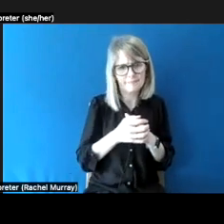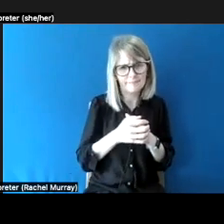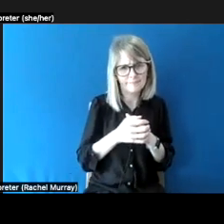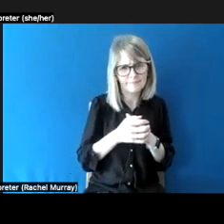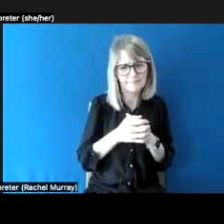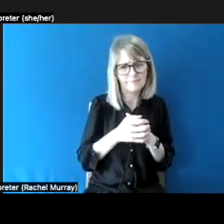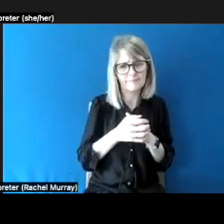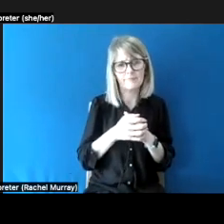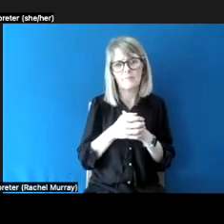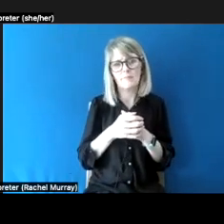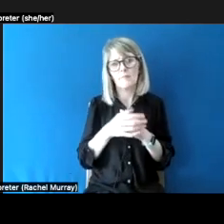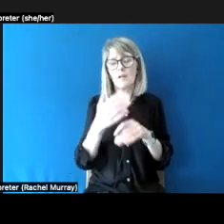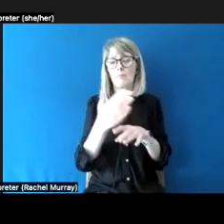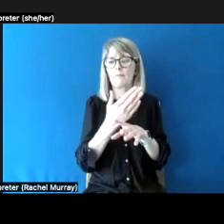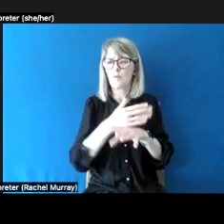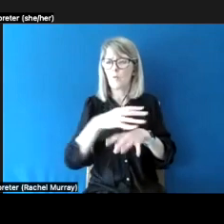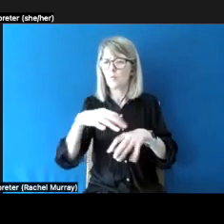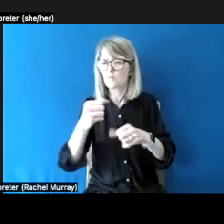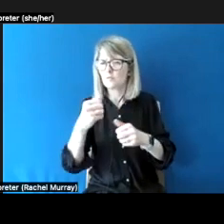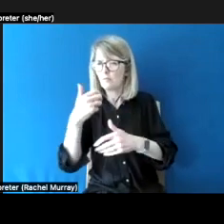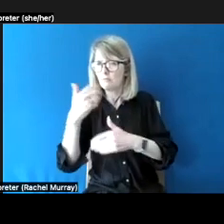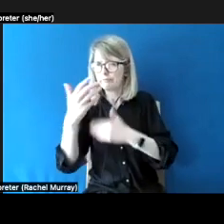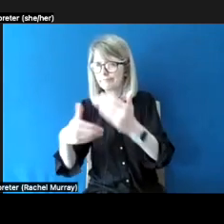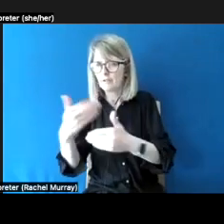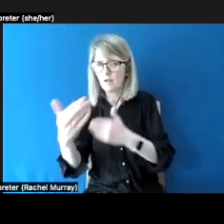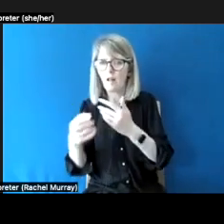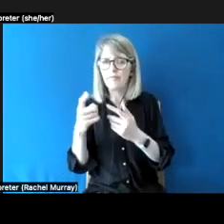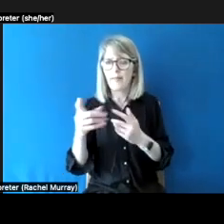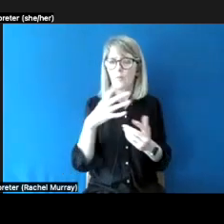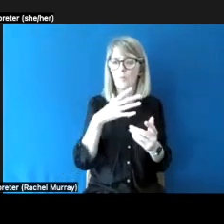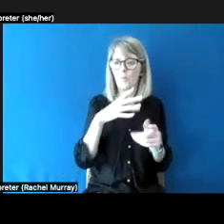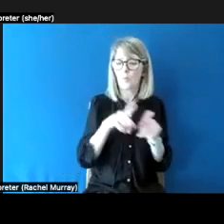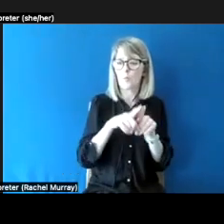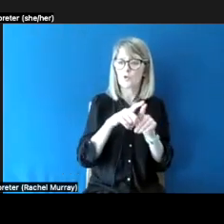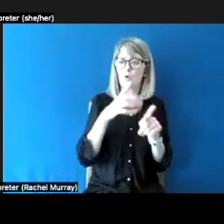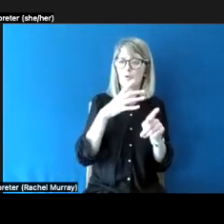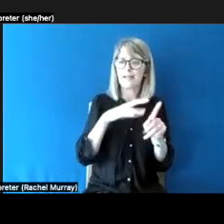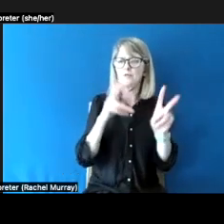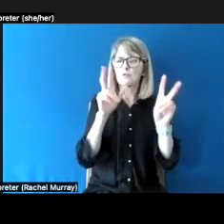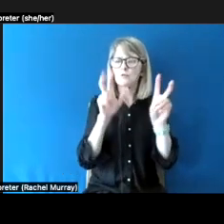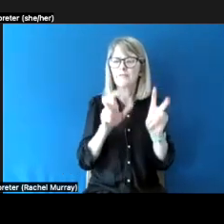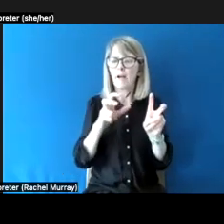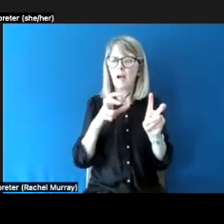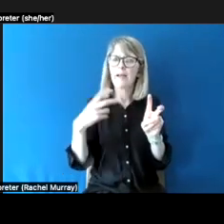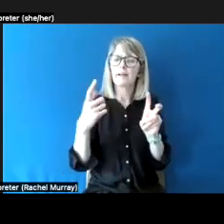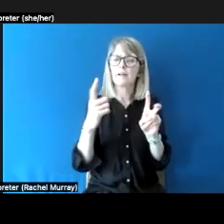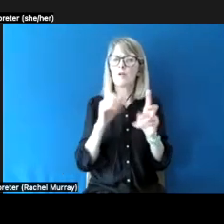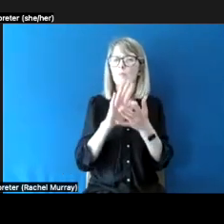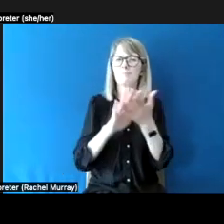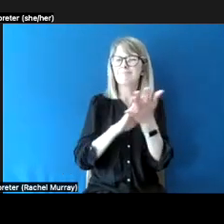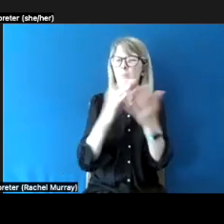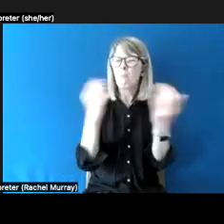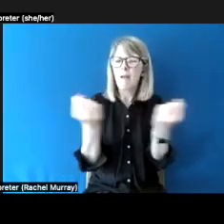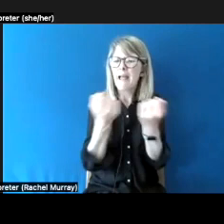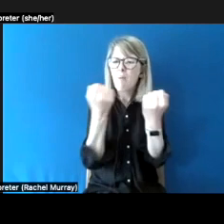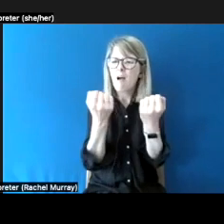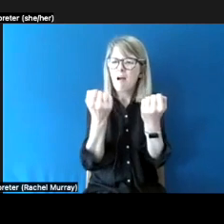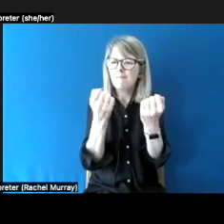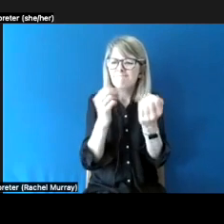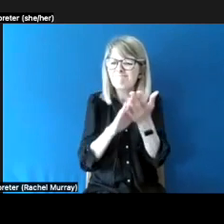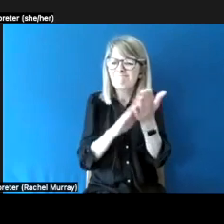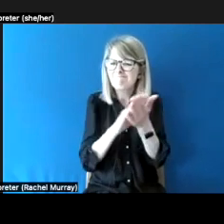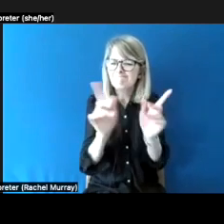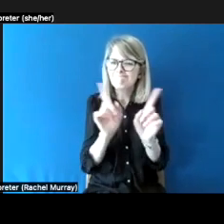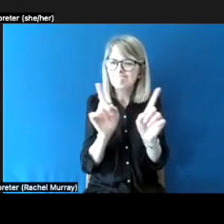Before we go into that, of course, we also need to define what we mean by power.